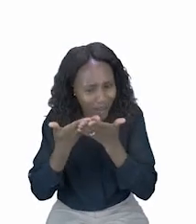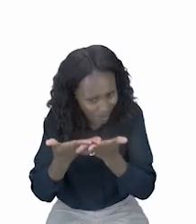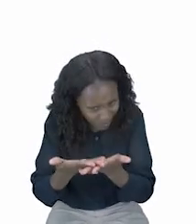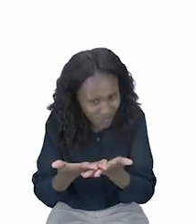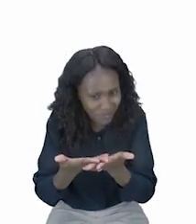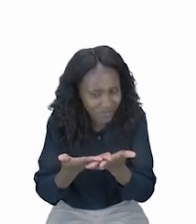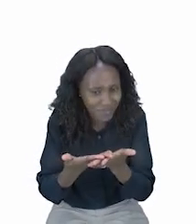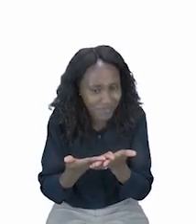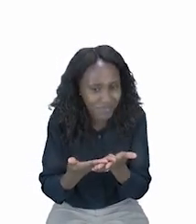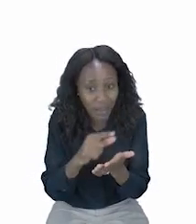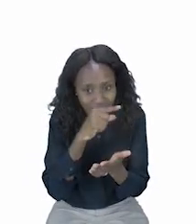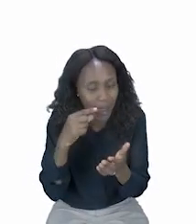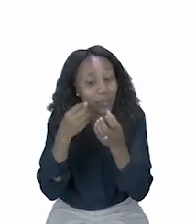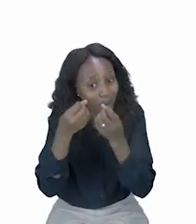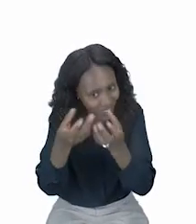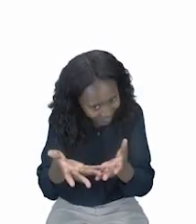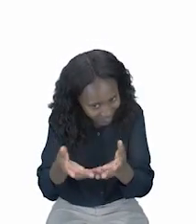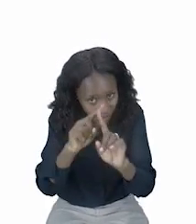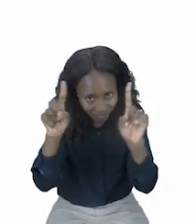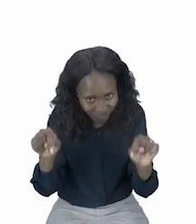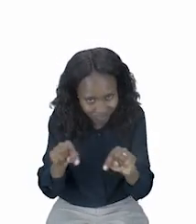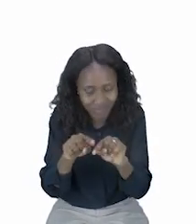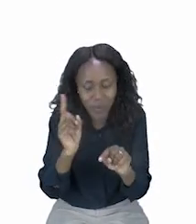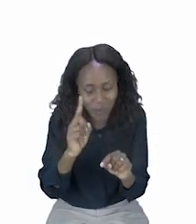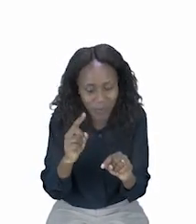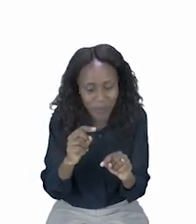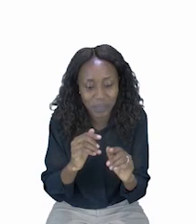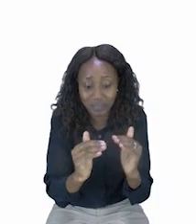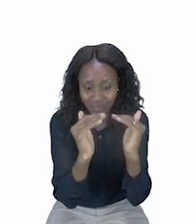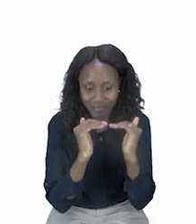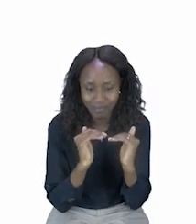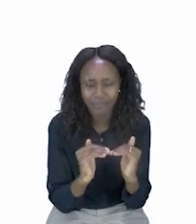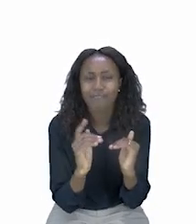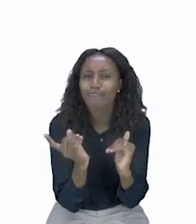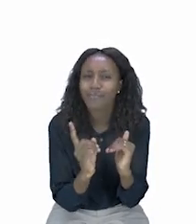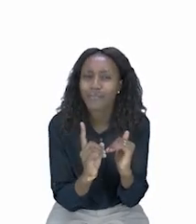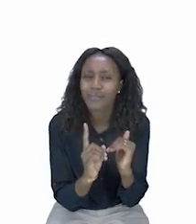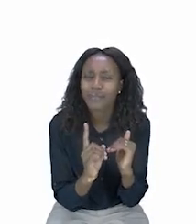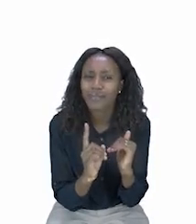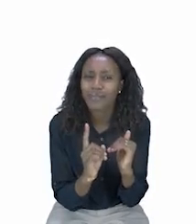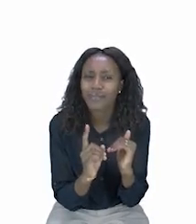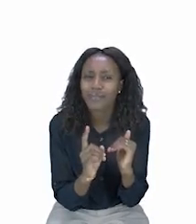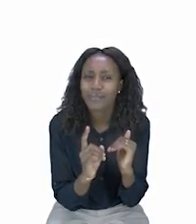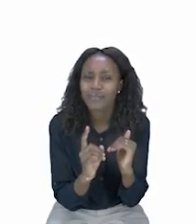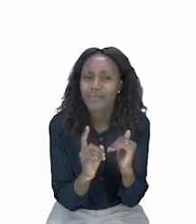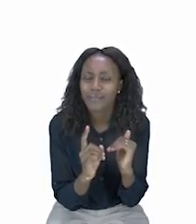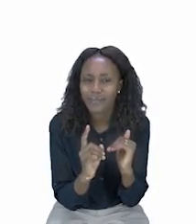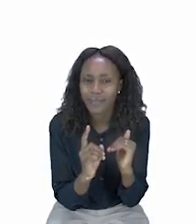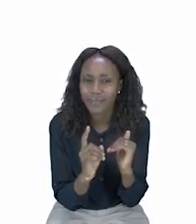you with the names of the shapes. The next shape that we have in our booklet is